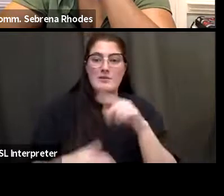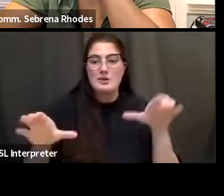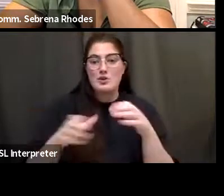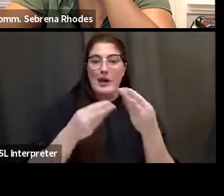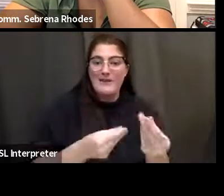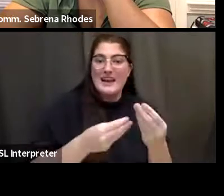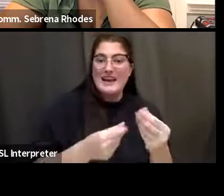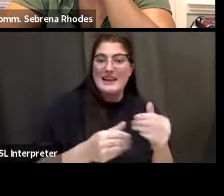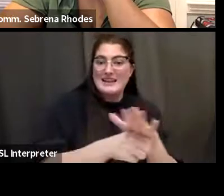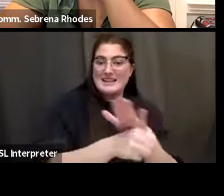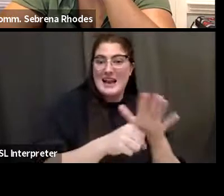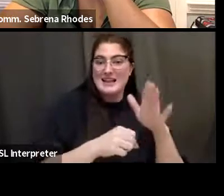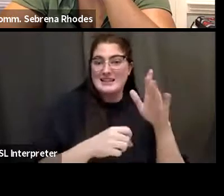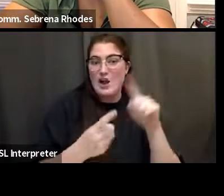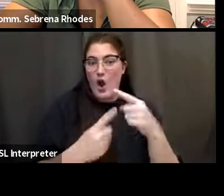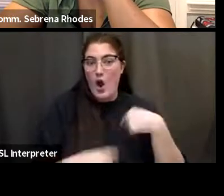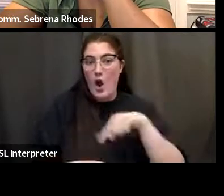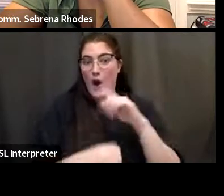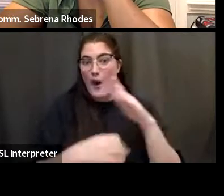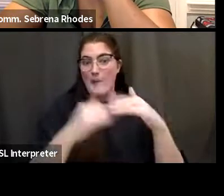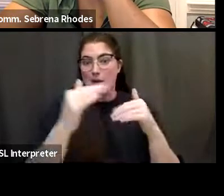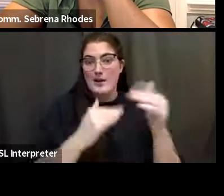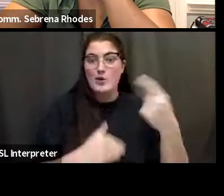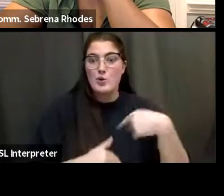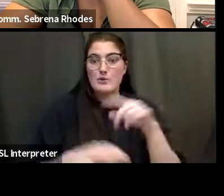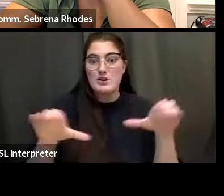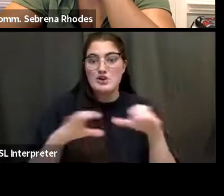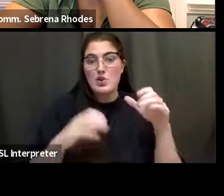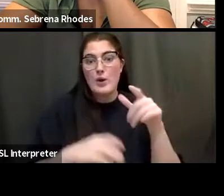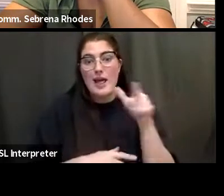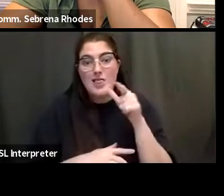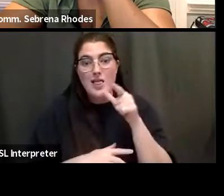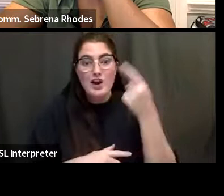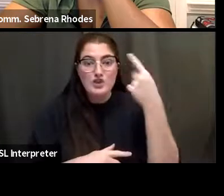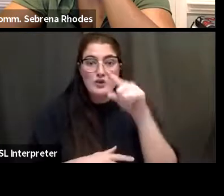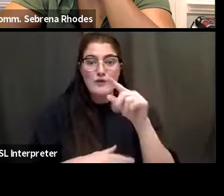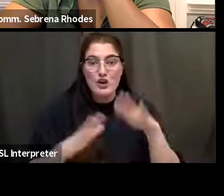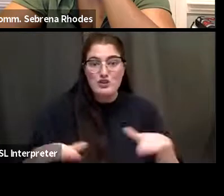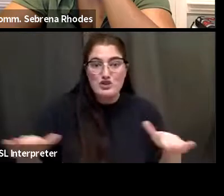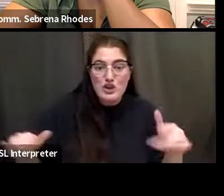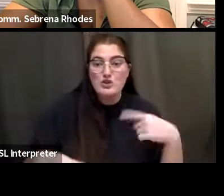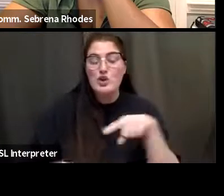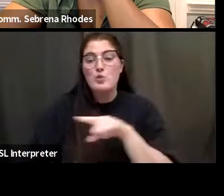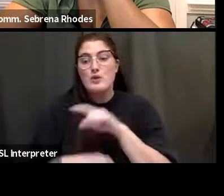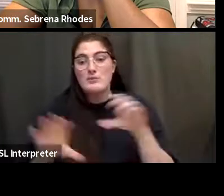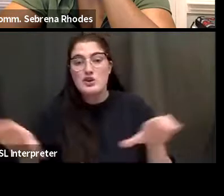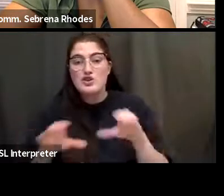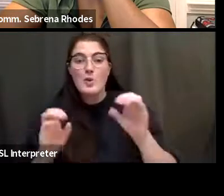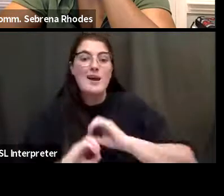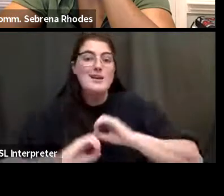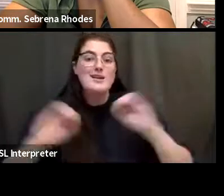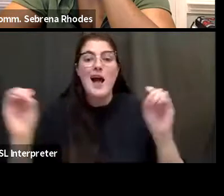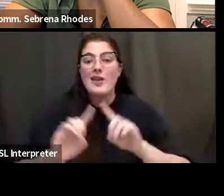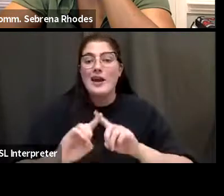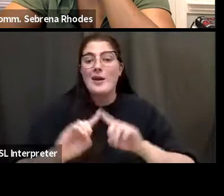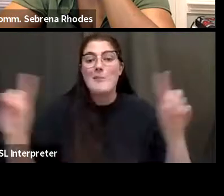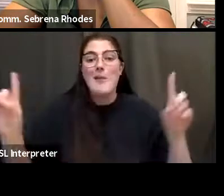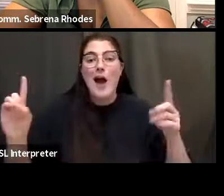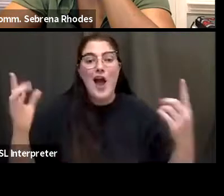building. We've been doing lunch for the children. We've been doing nothing but